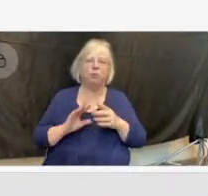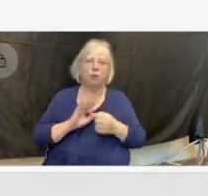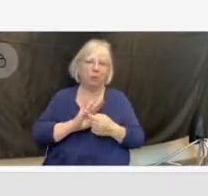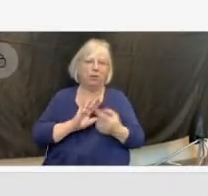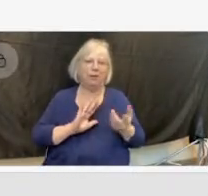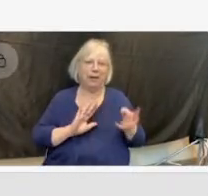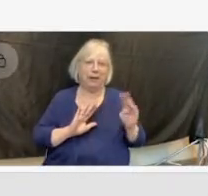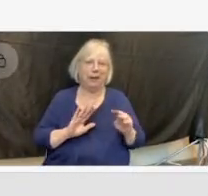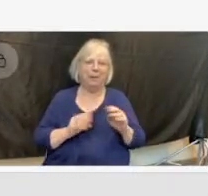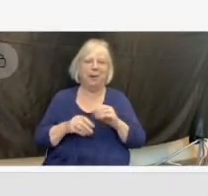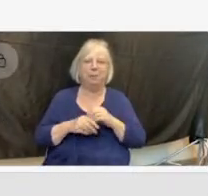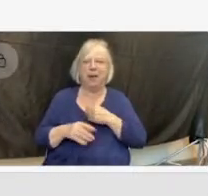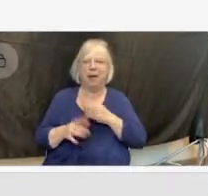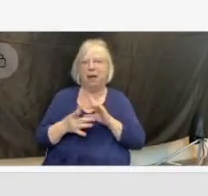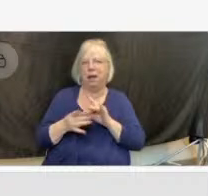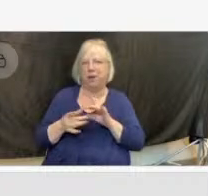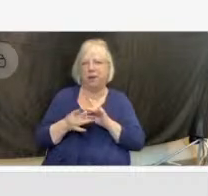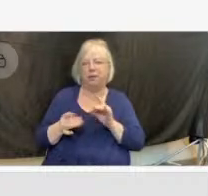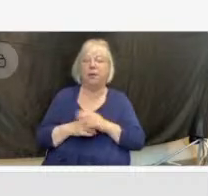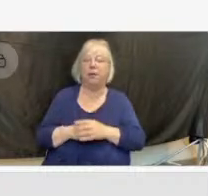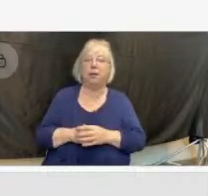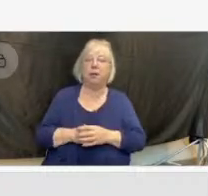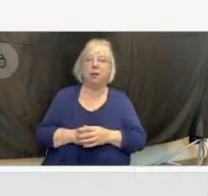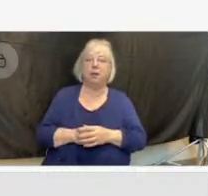in regards to